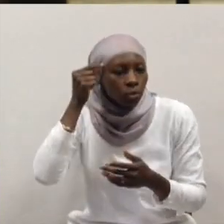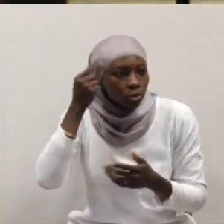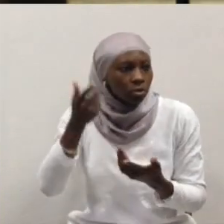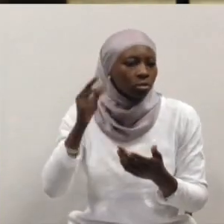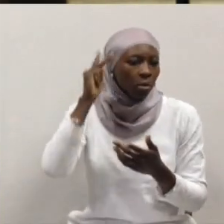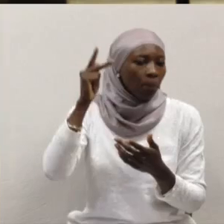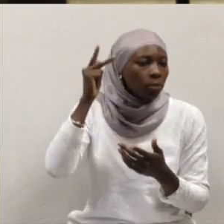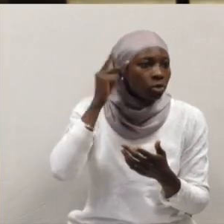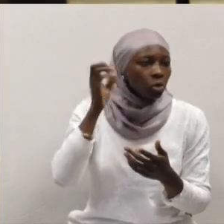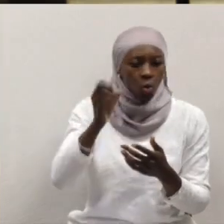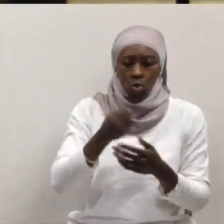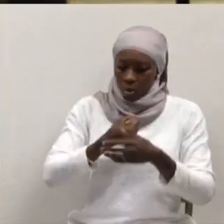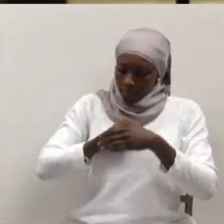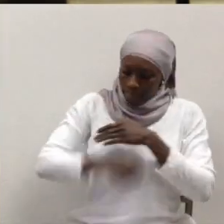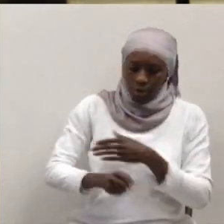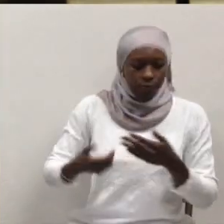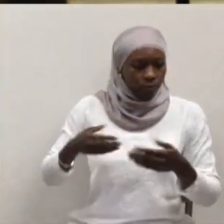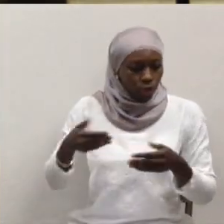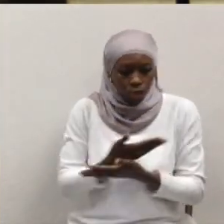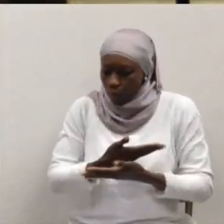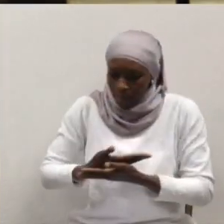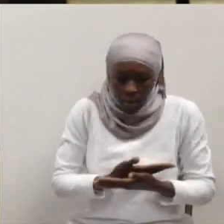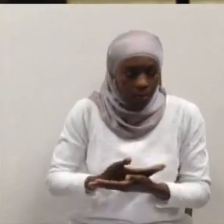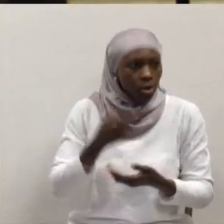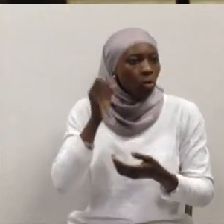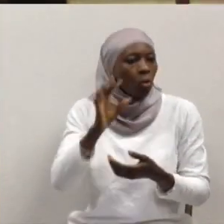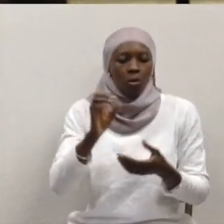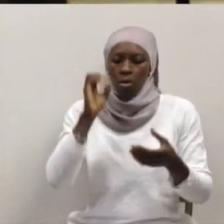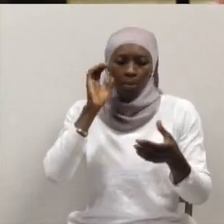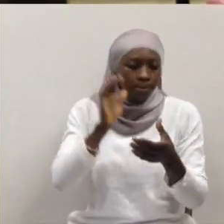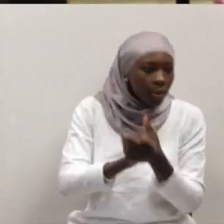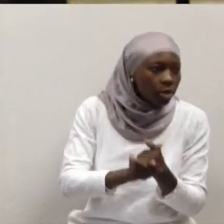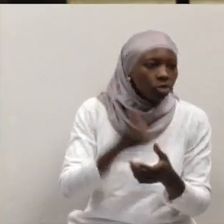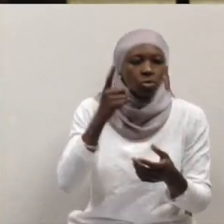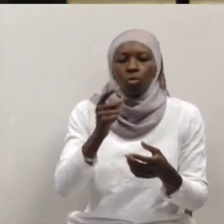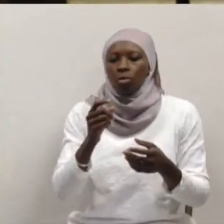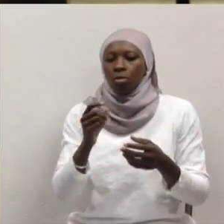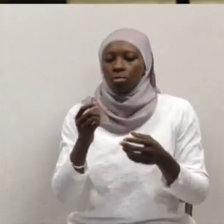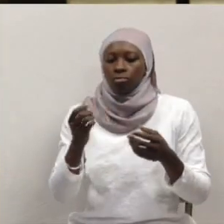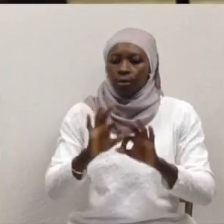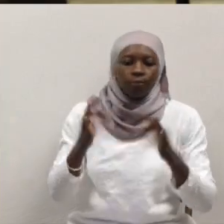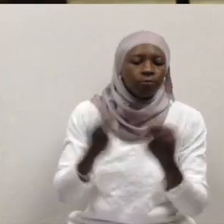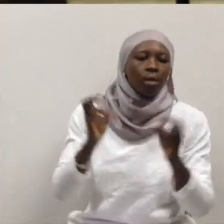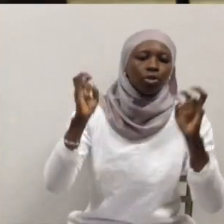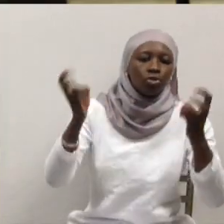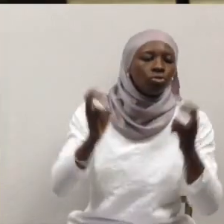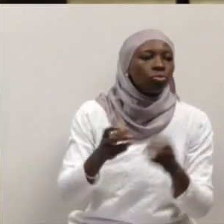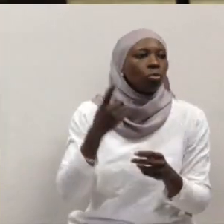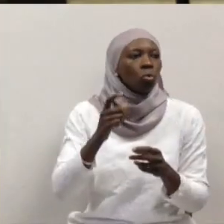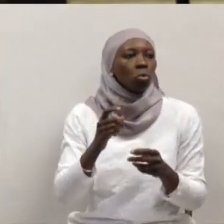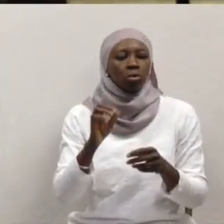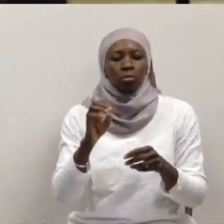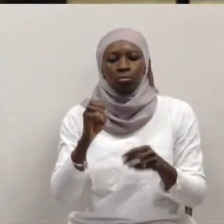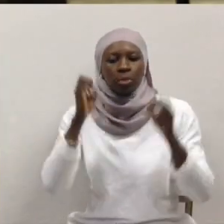birth of a baby or marriage or divorce or family issue or educational issue or anything